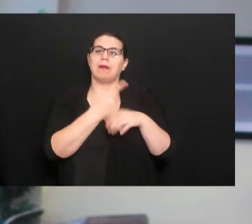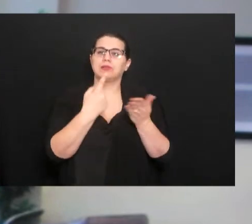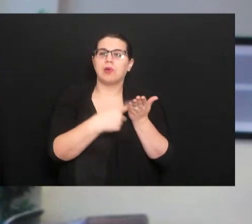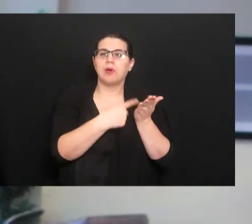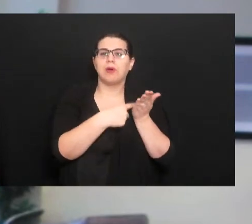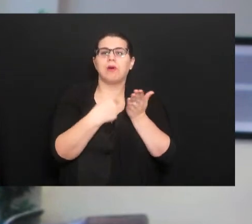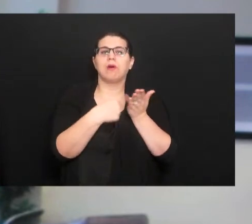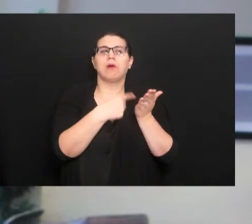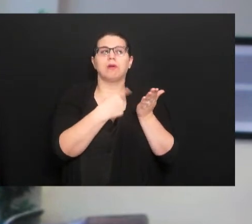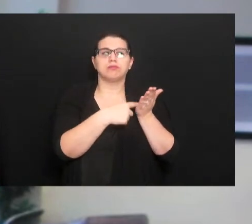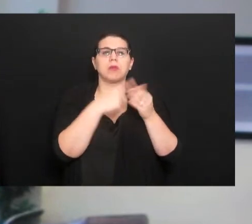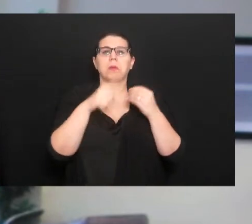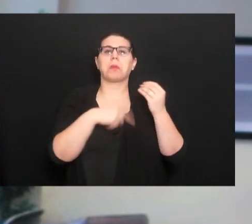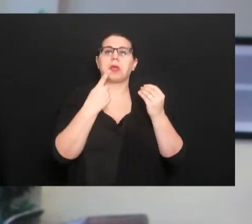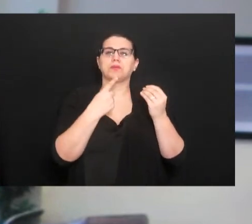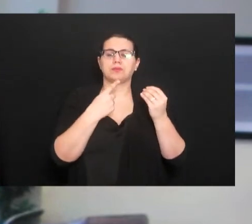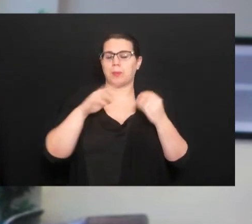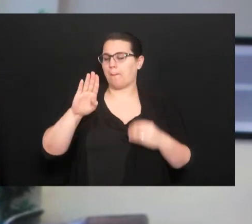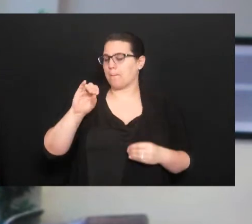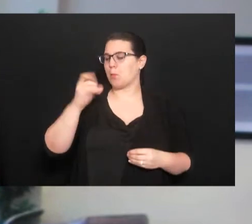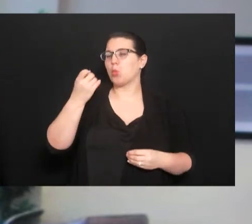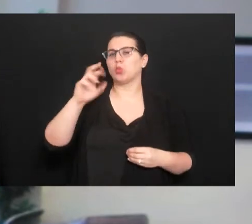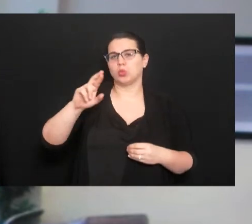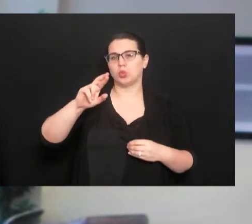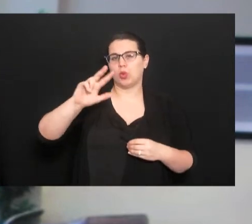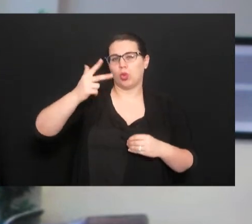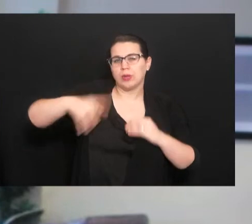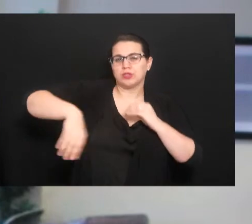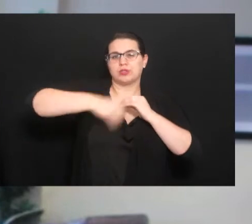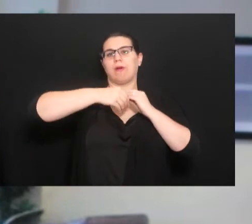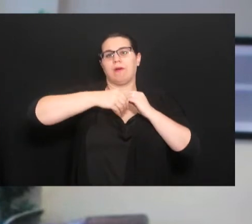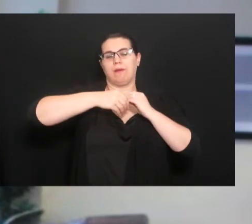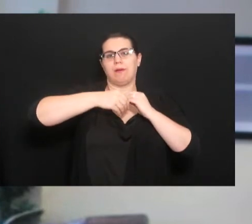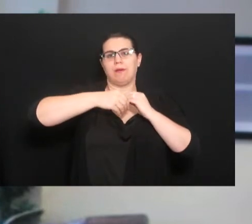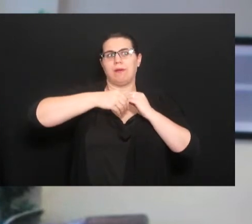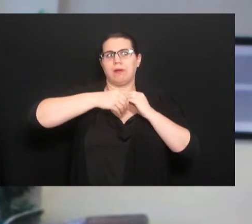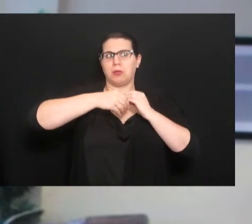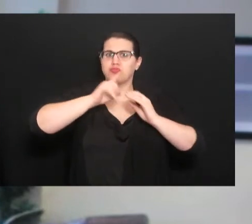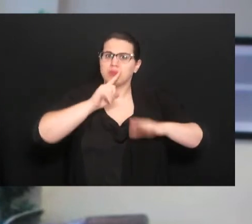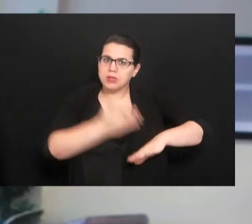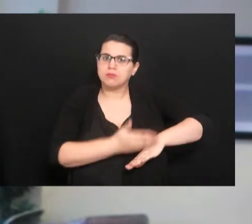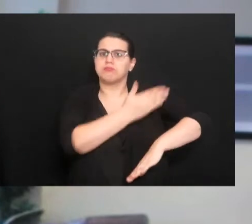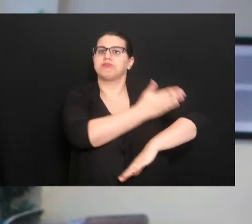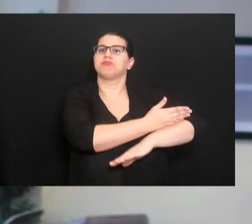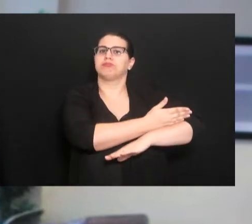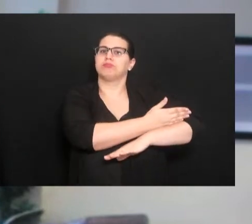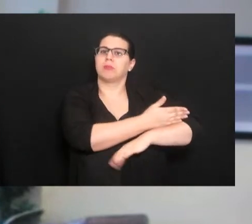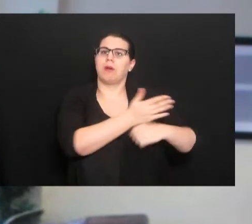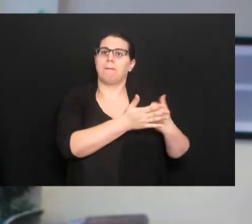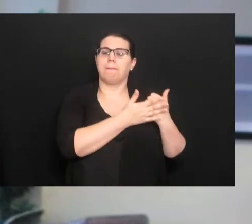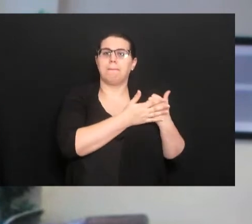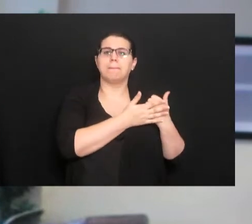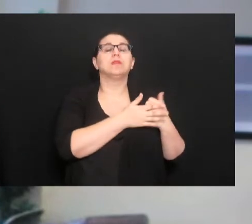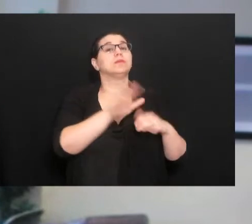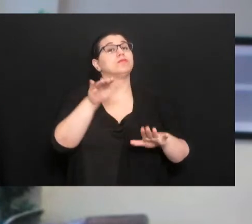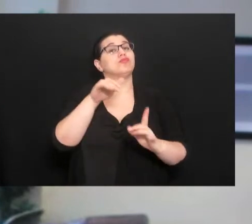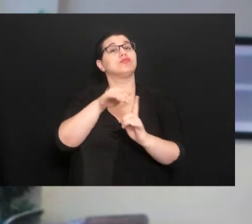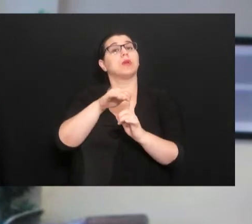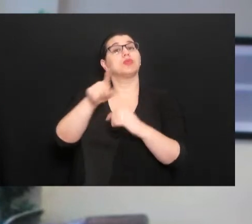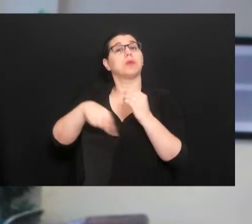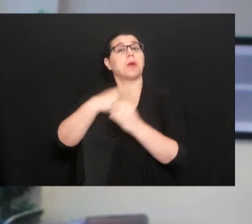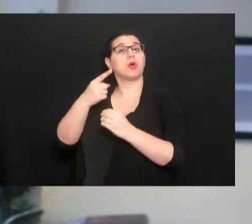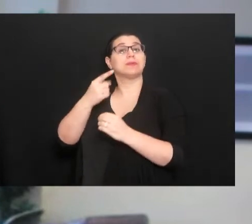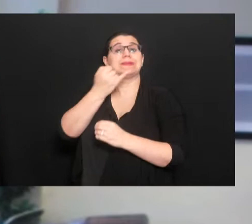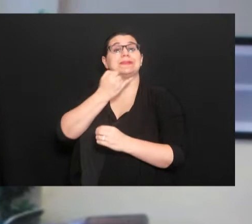benefit of boosters. And let's just remind everybody of what happened in Israel. So in Israel, they at one point